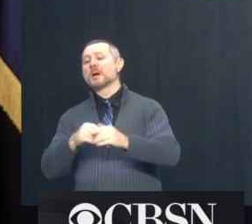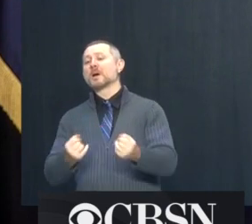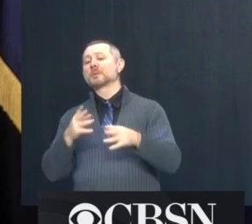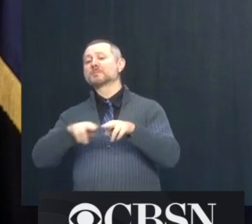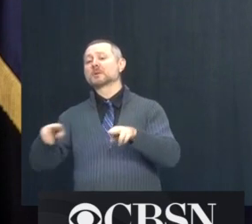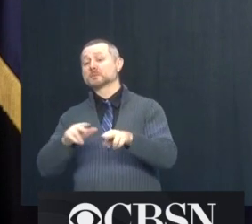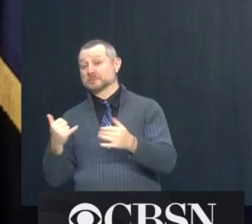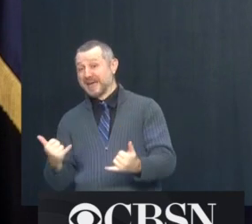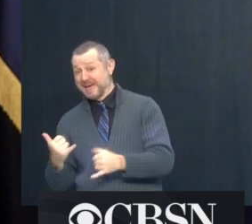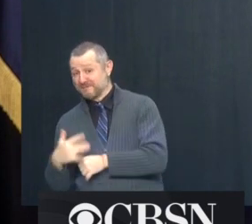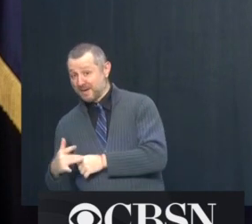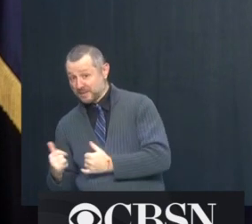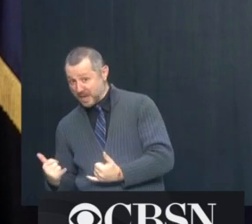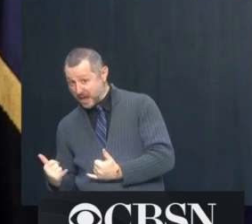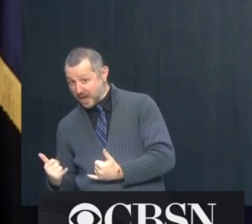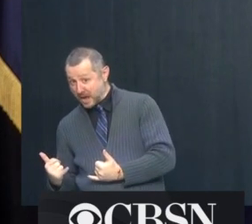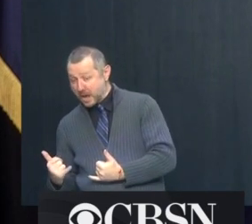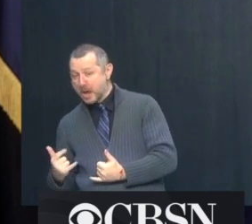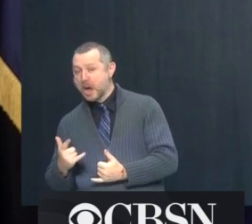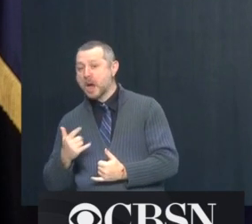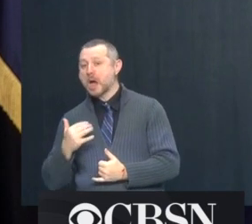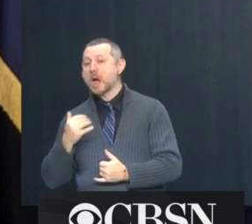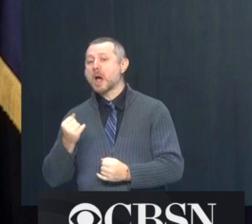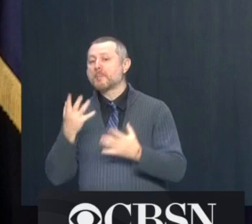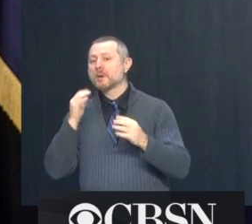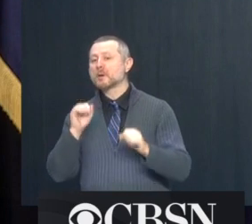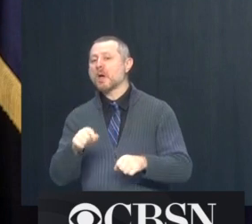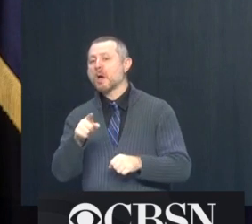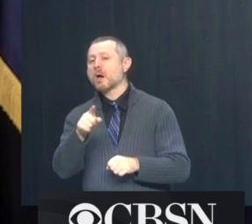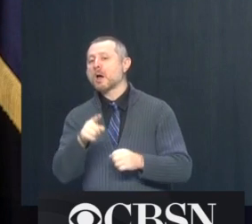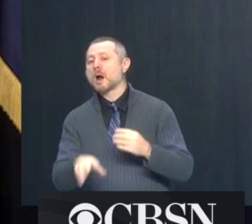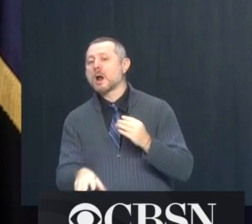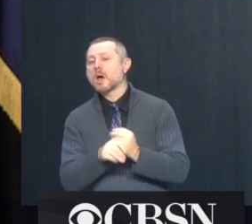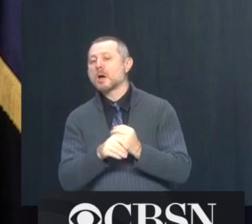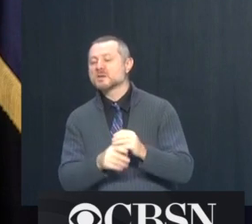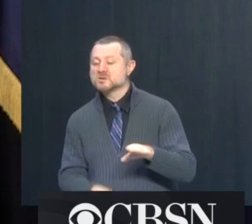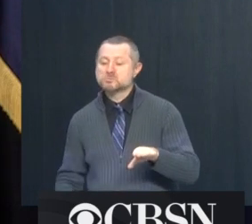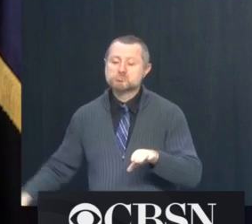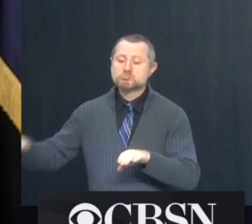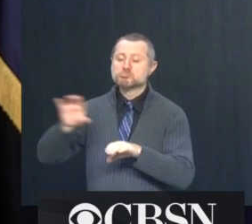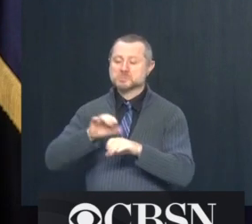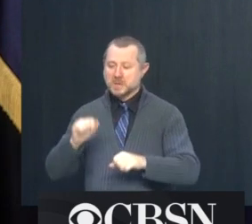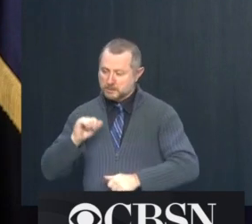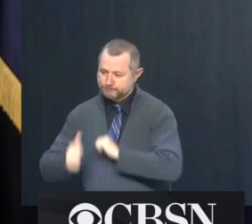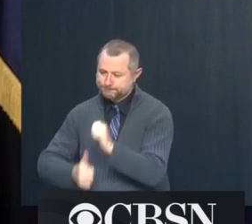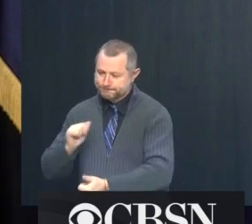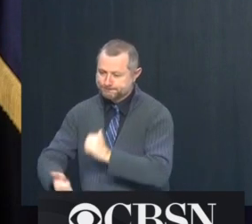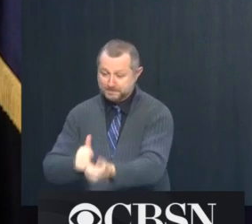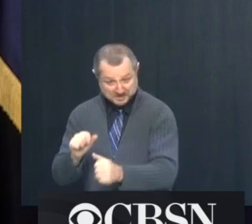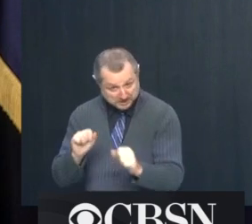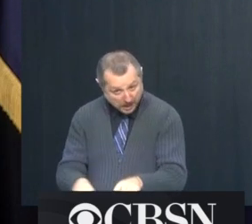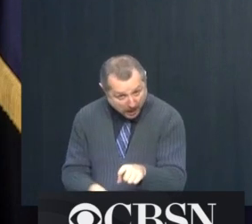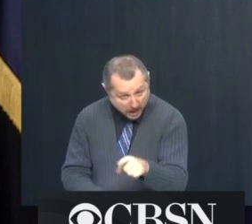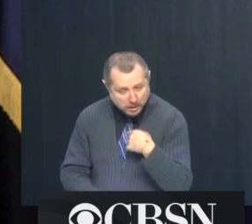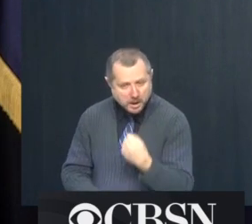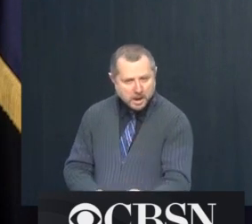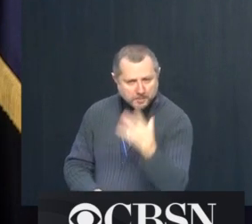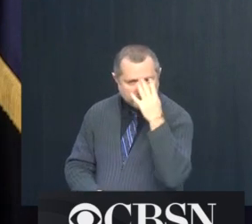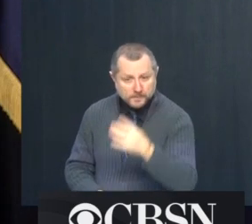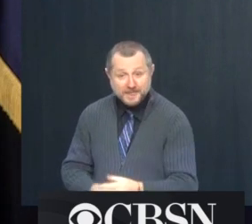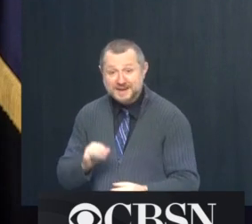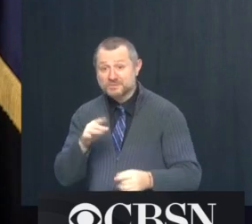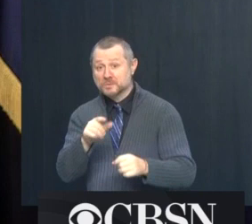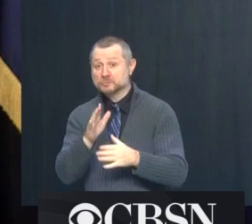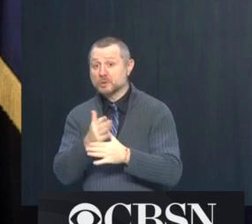today? How many beds could you make available if you load balance with your other